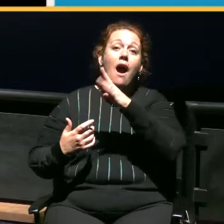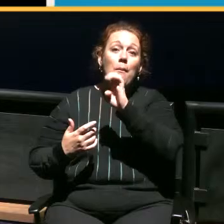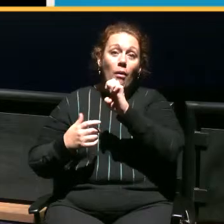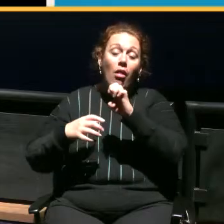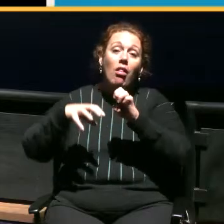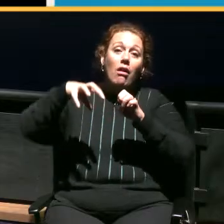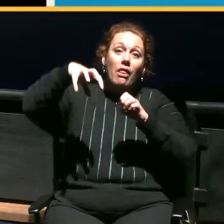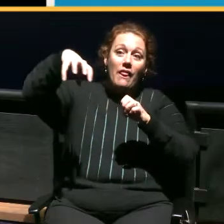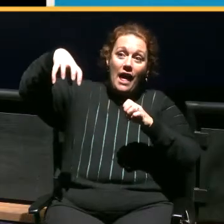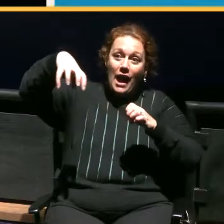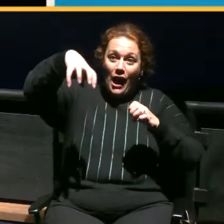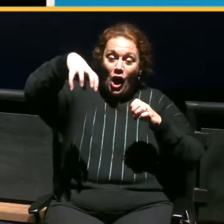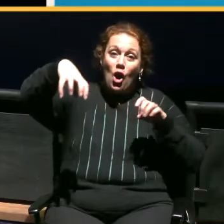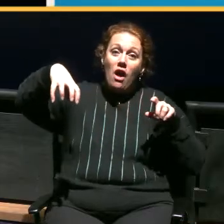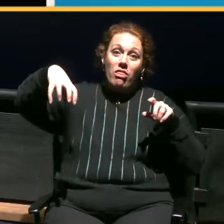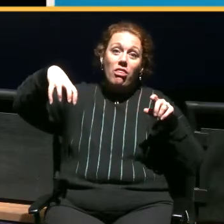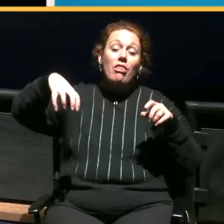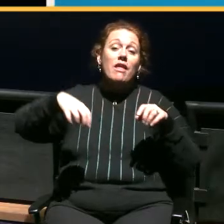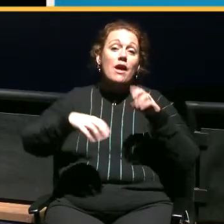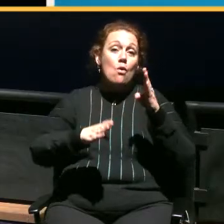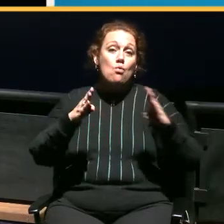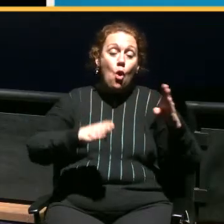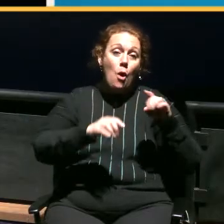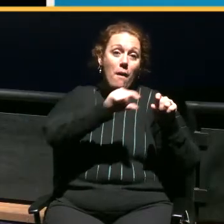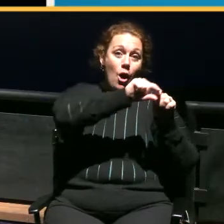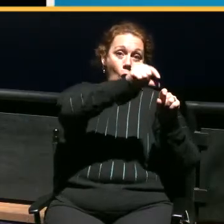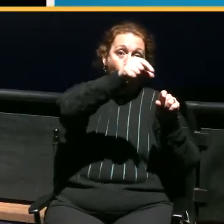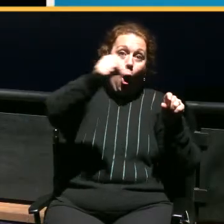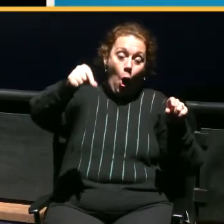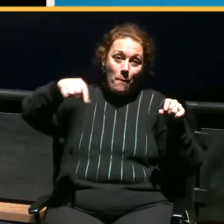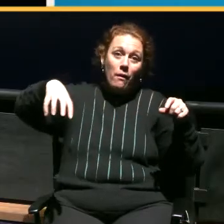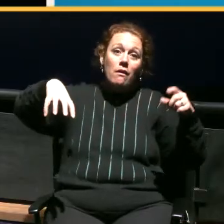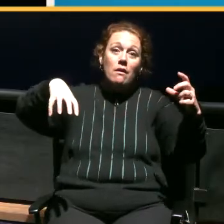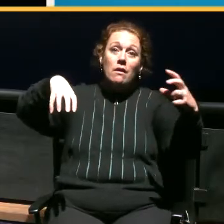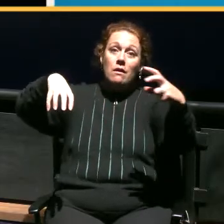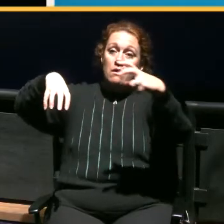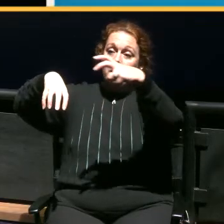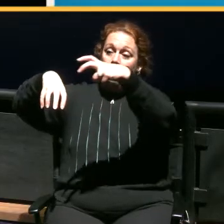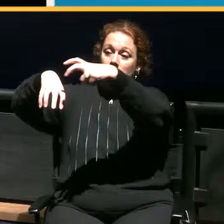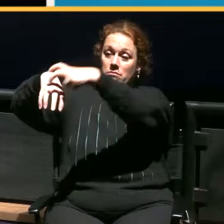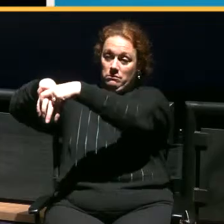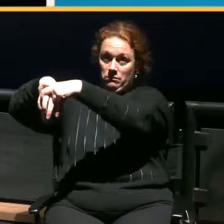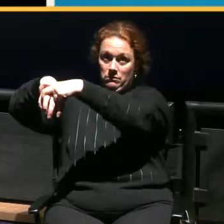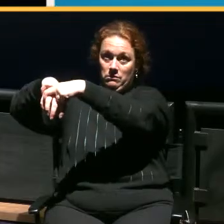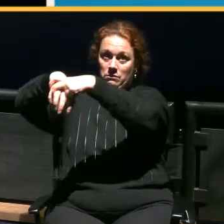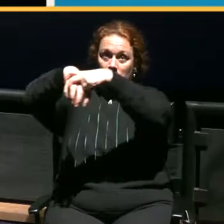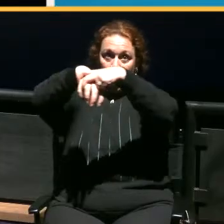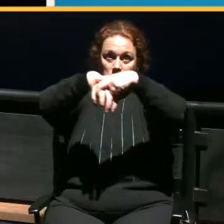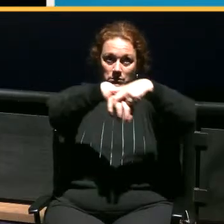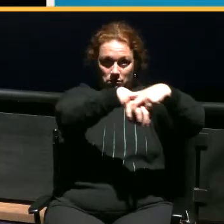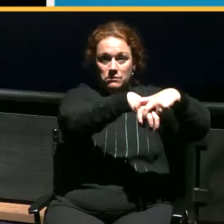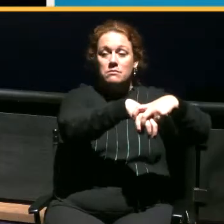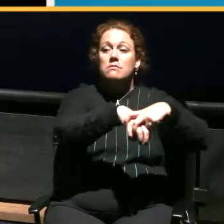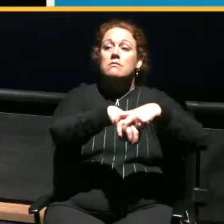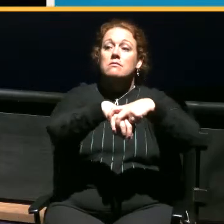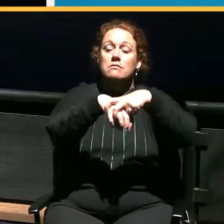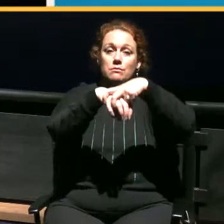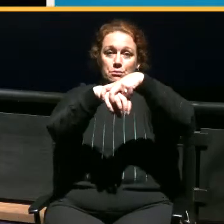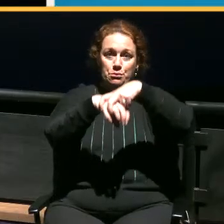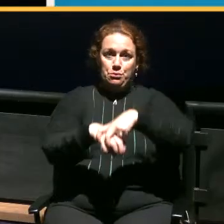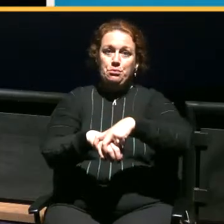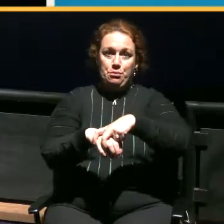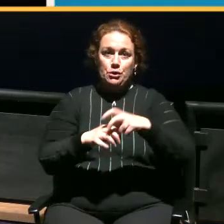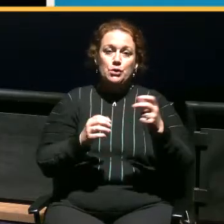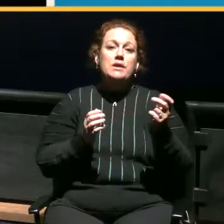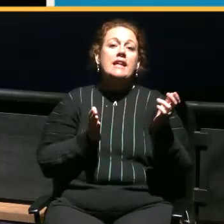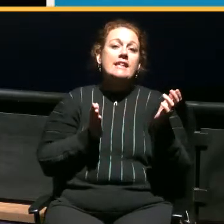we've gotten close to it enough that we can grab it, and now we've got it in our grips on the robot arm, and then it would go down into a servicing